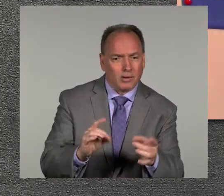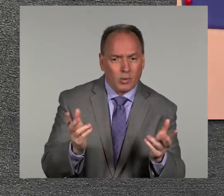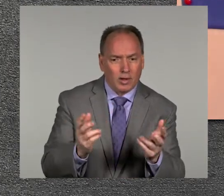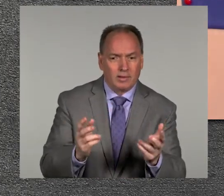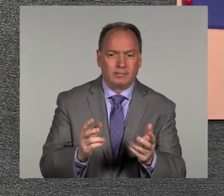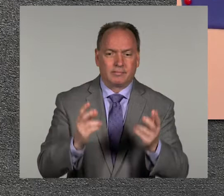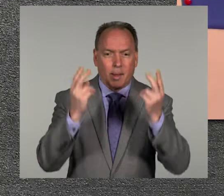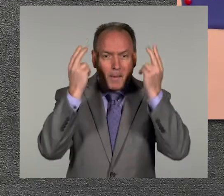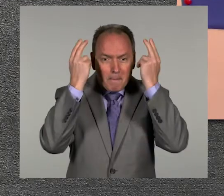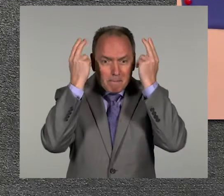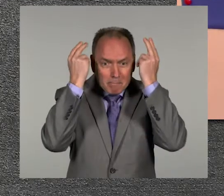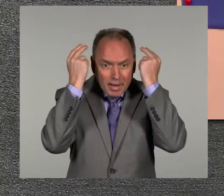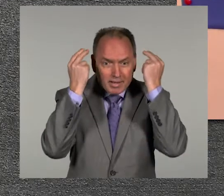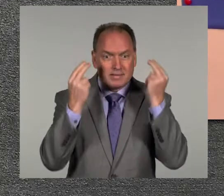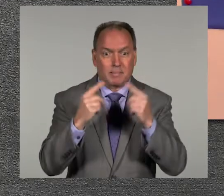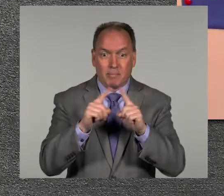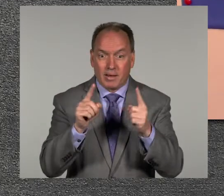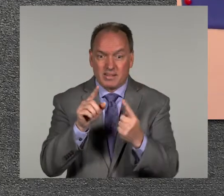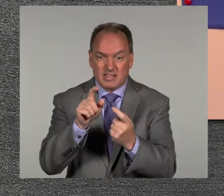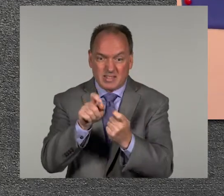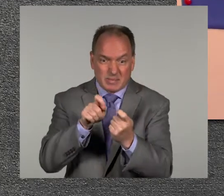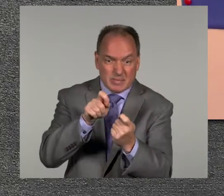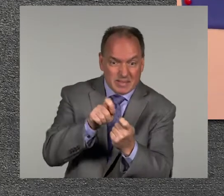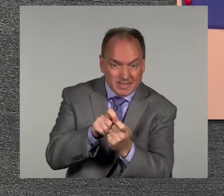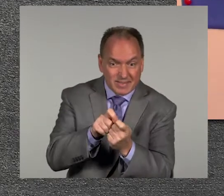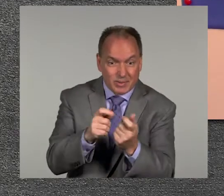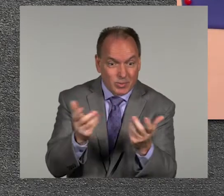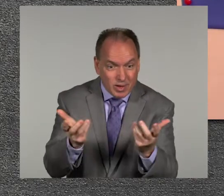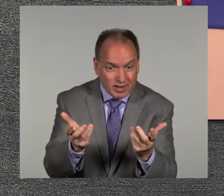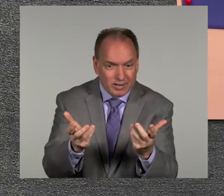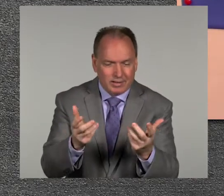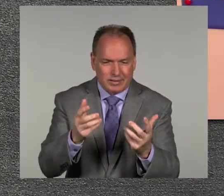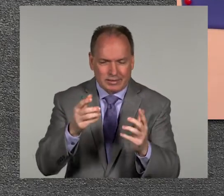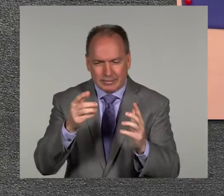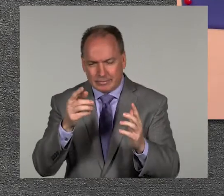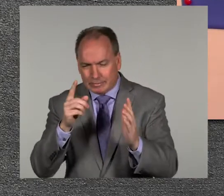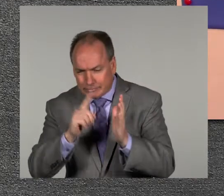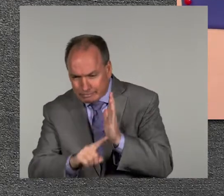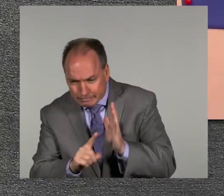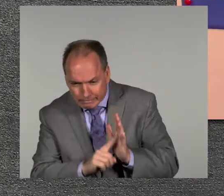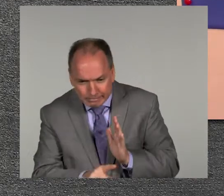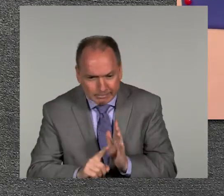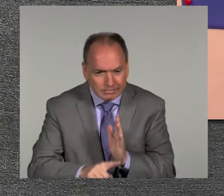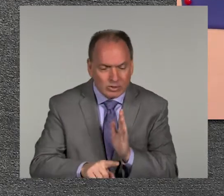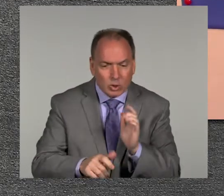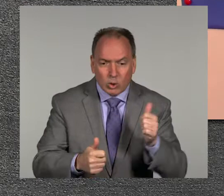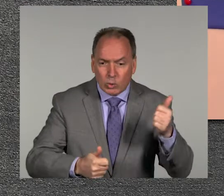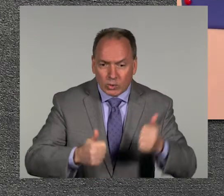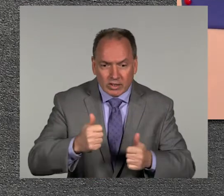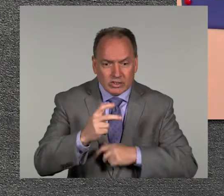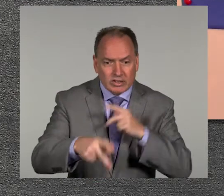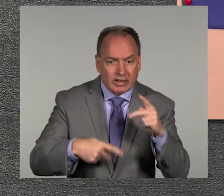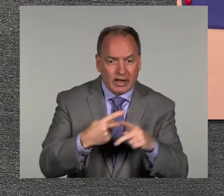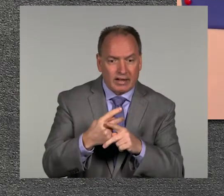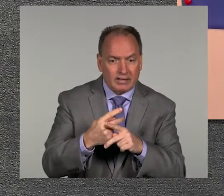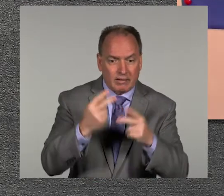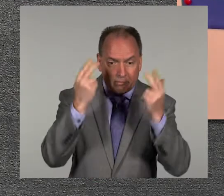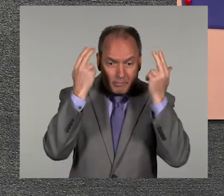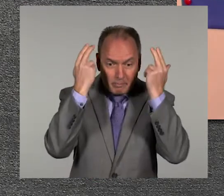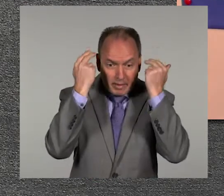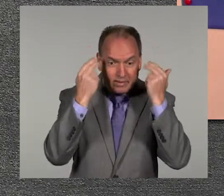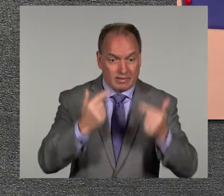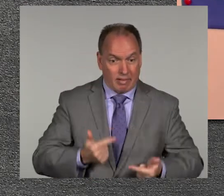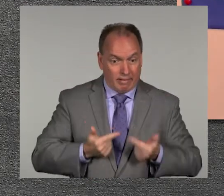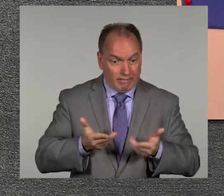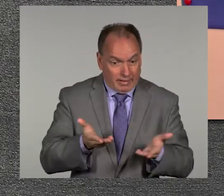but we are going to specifically investigate which types of bunnies live where we